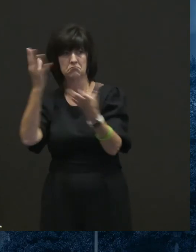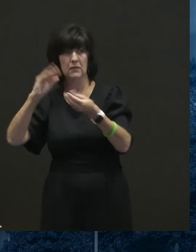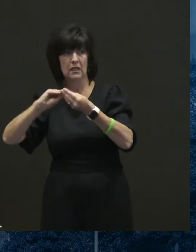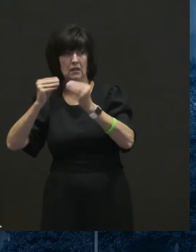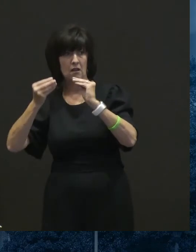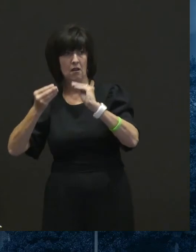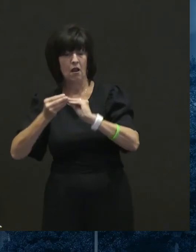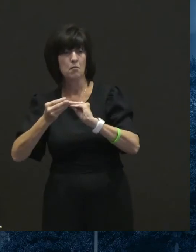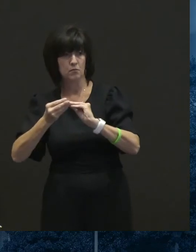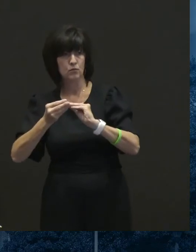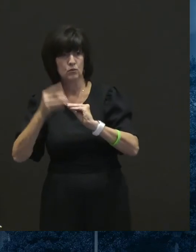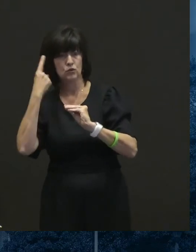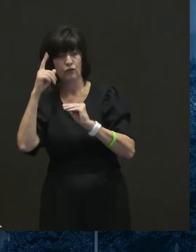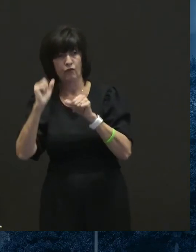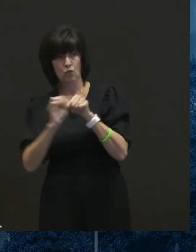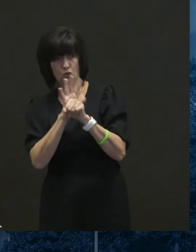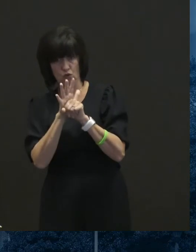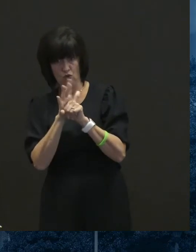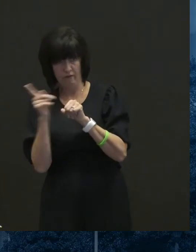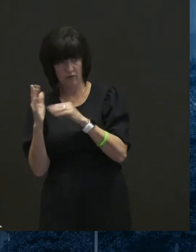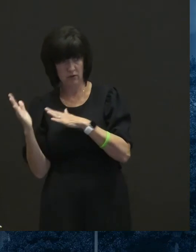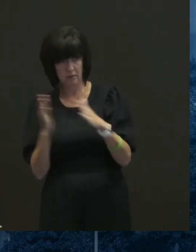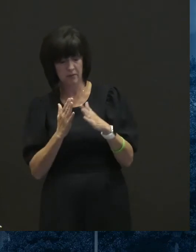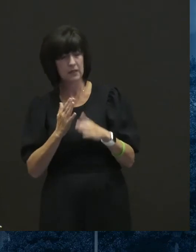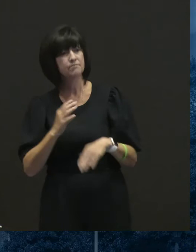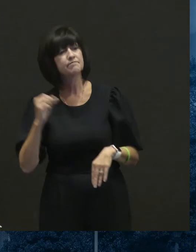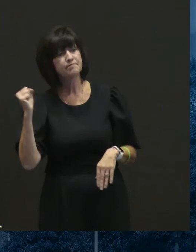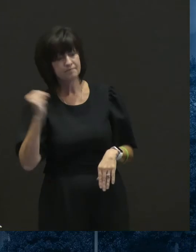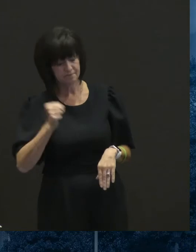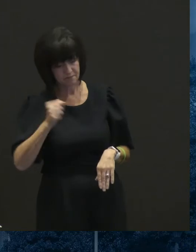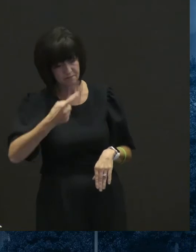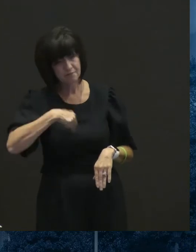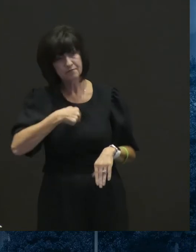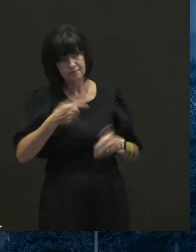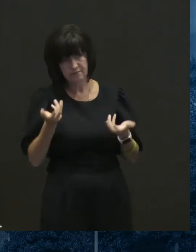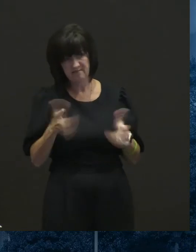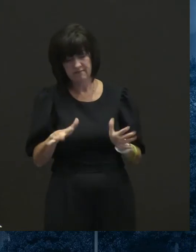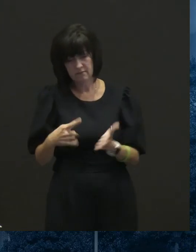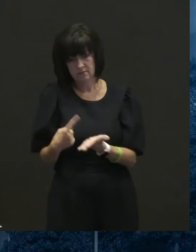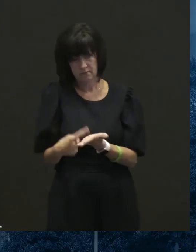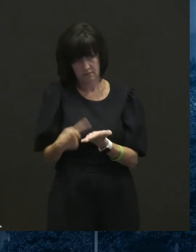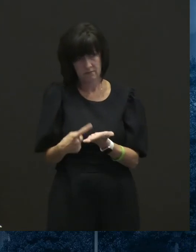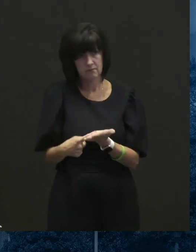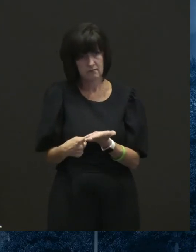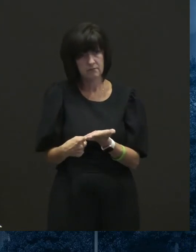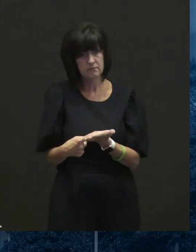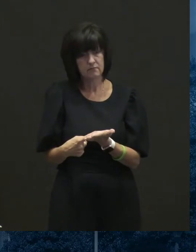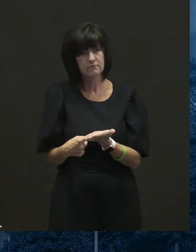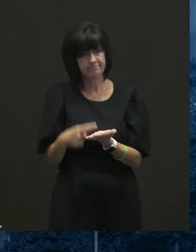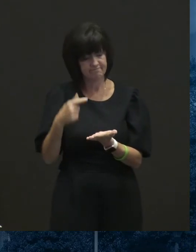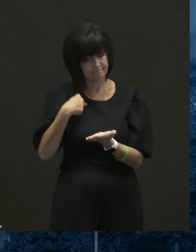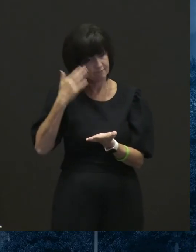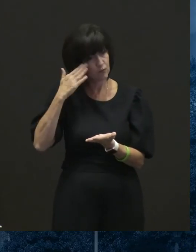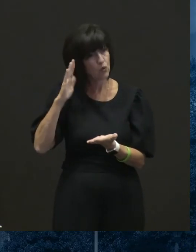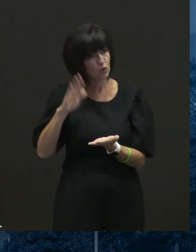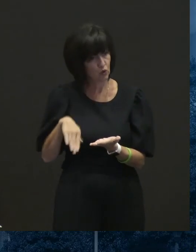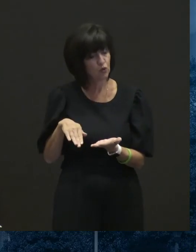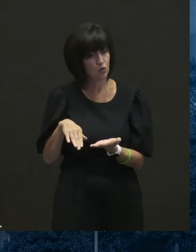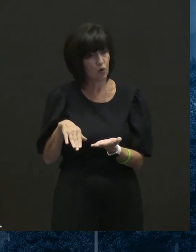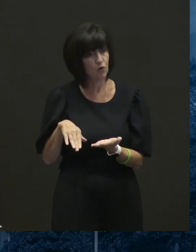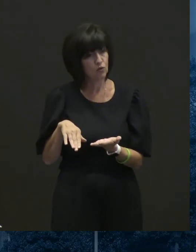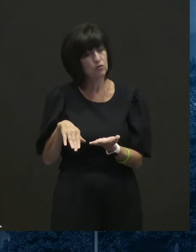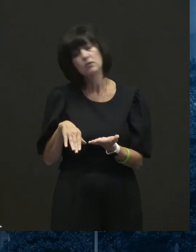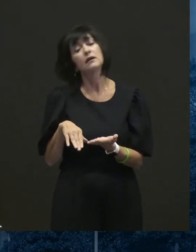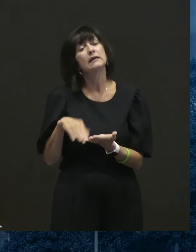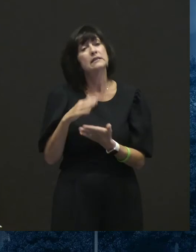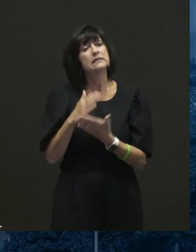Yeah, we have talked about that. We know that there will be and have been already cases